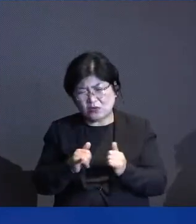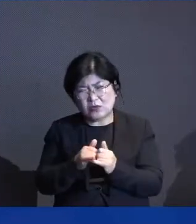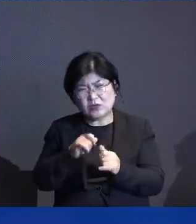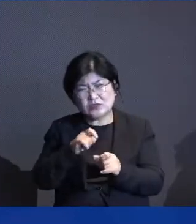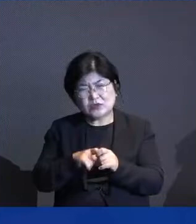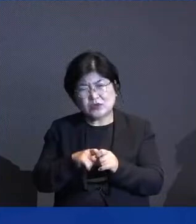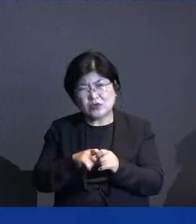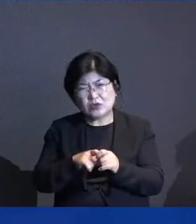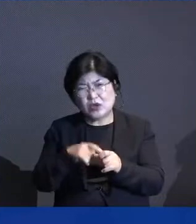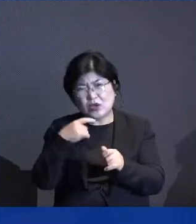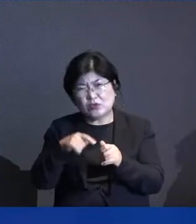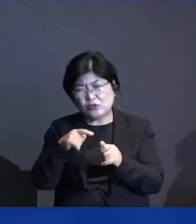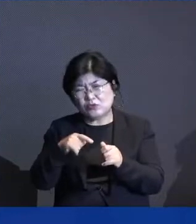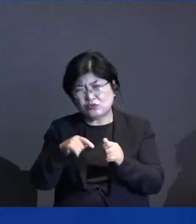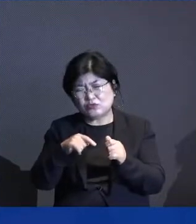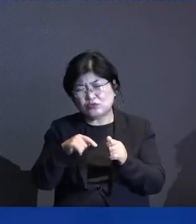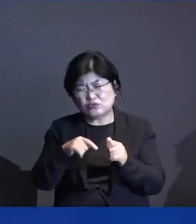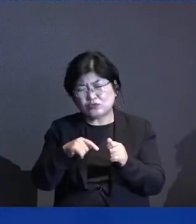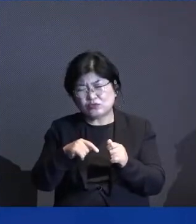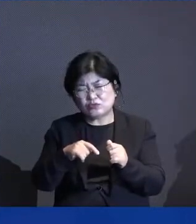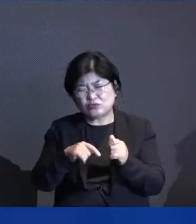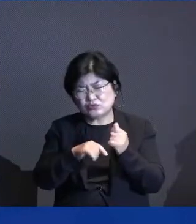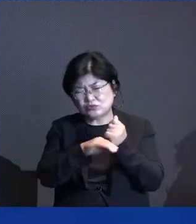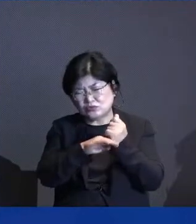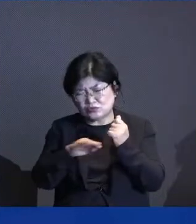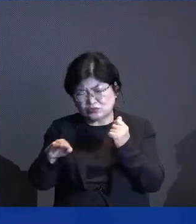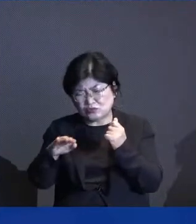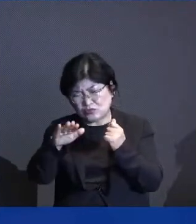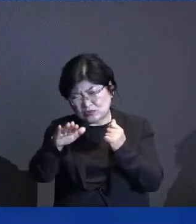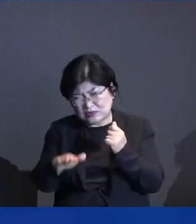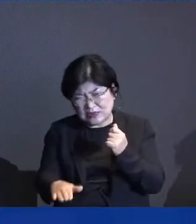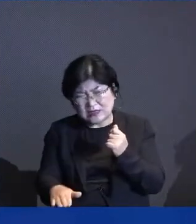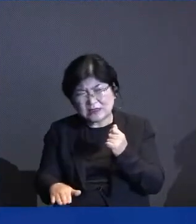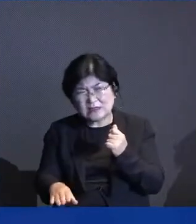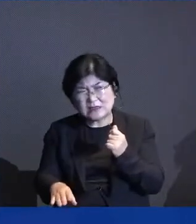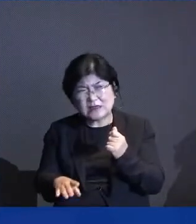mental health in older adults?